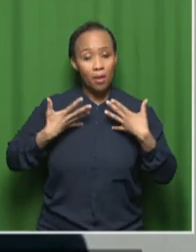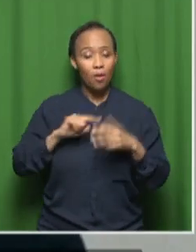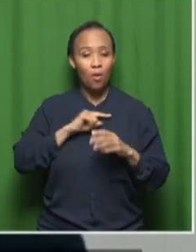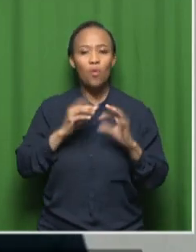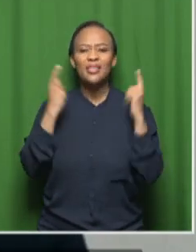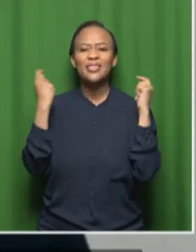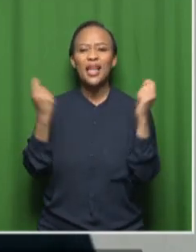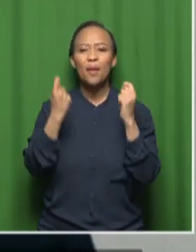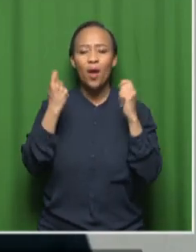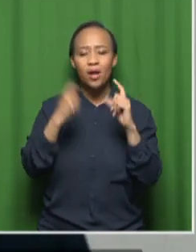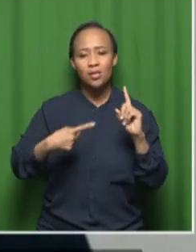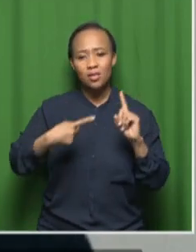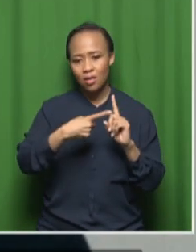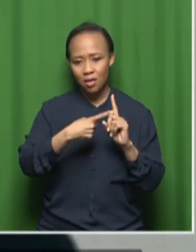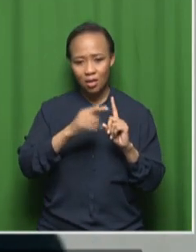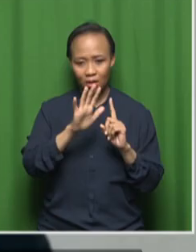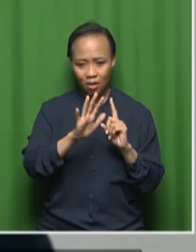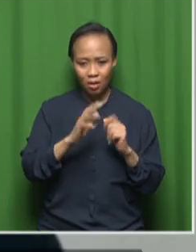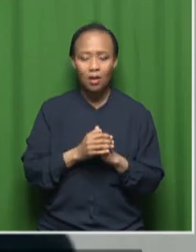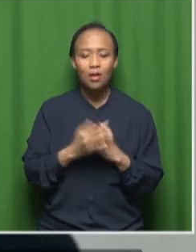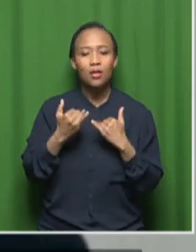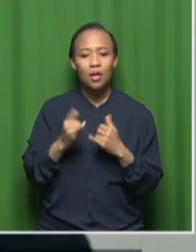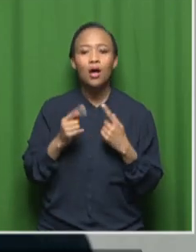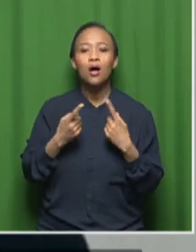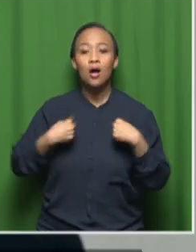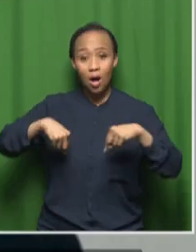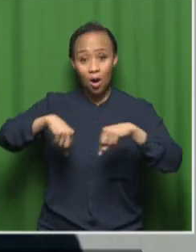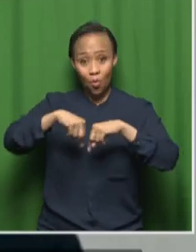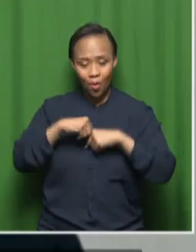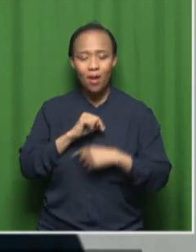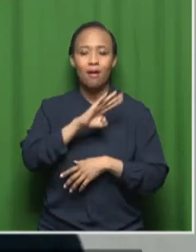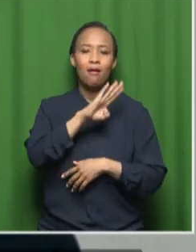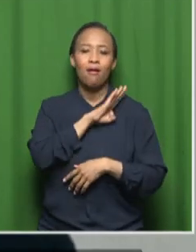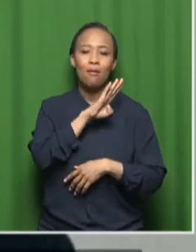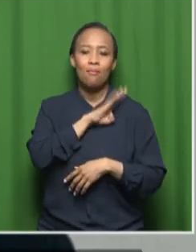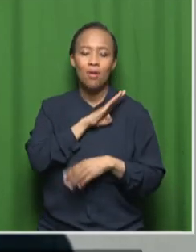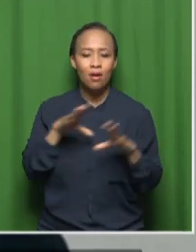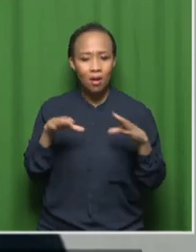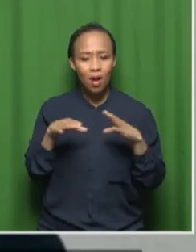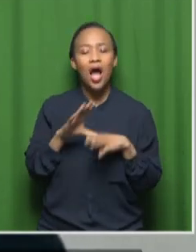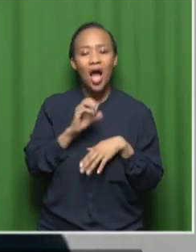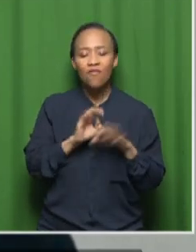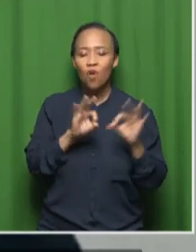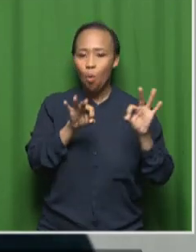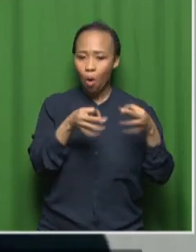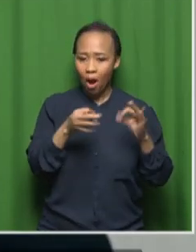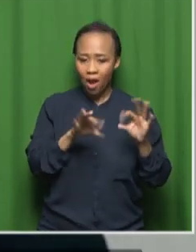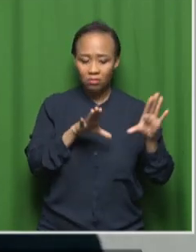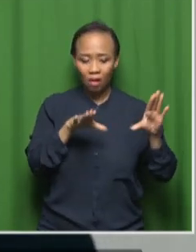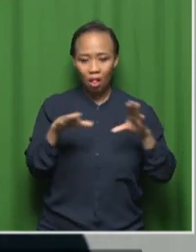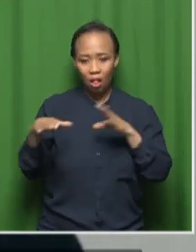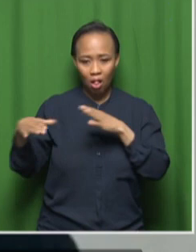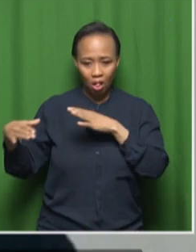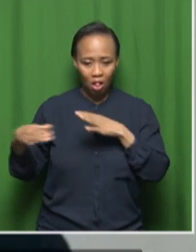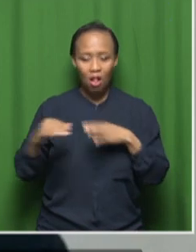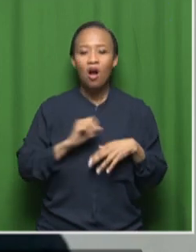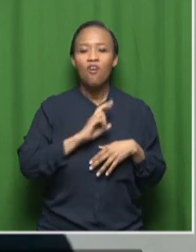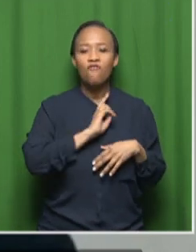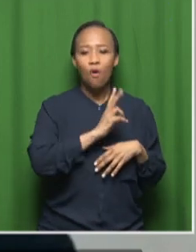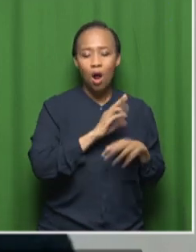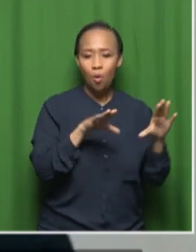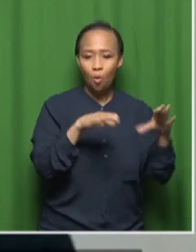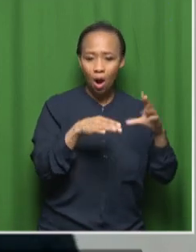most exquisite choirs of the Salvation Army, 3 choirs, that's vocal choirs, and